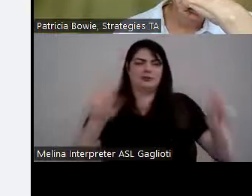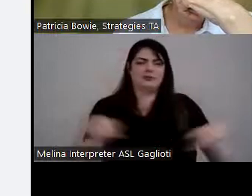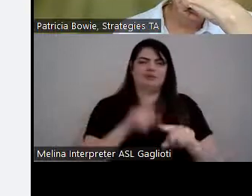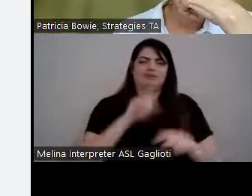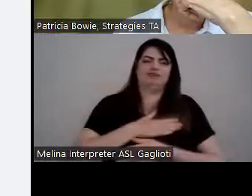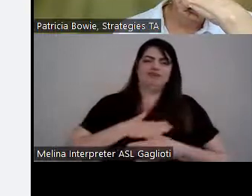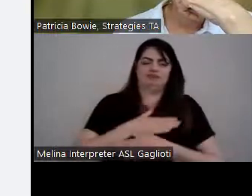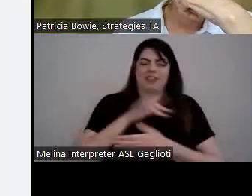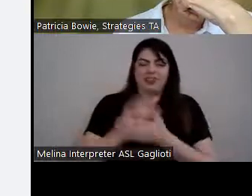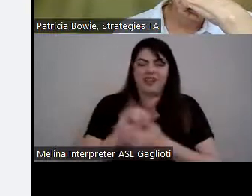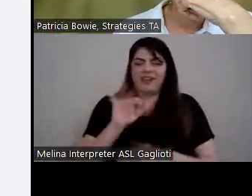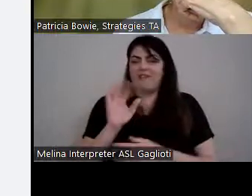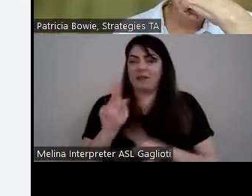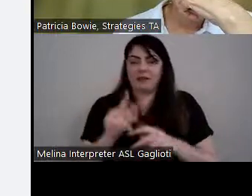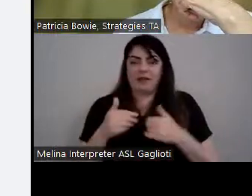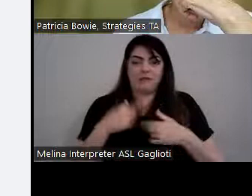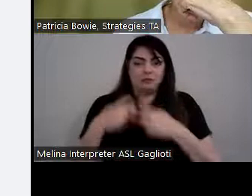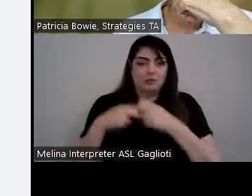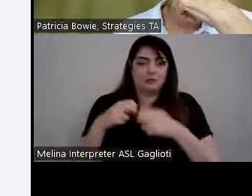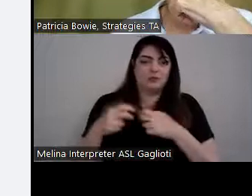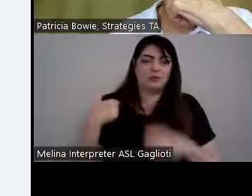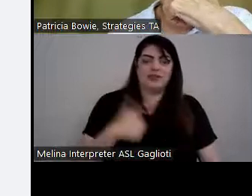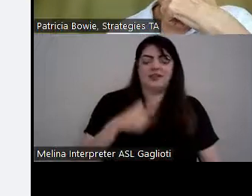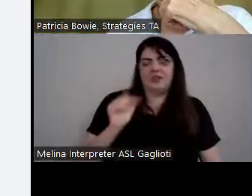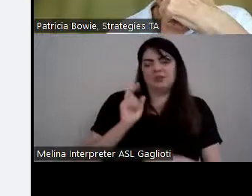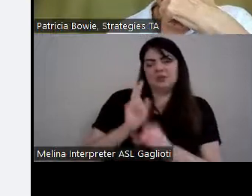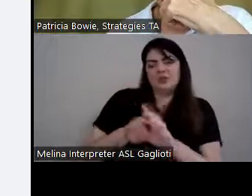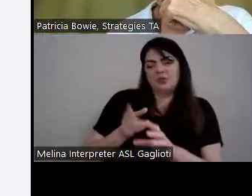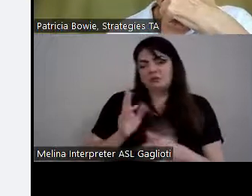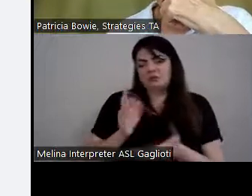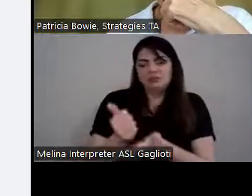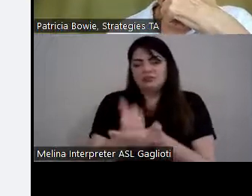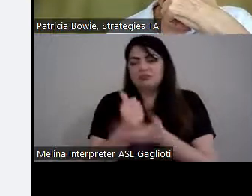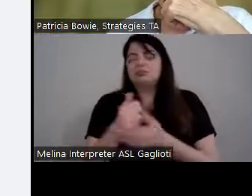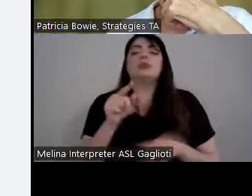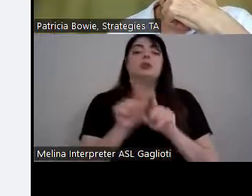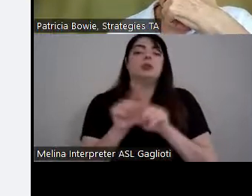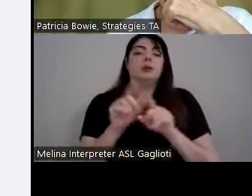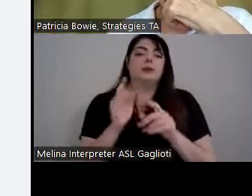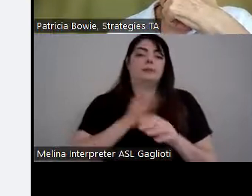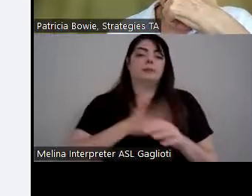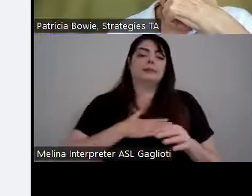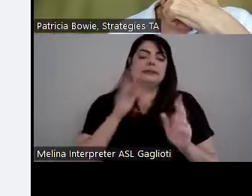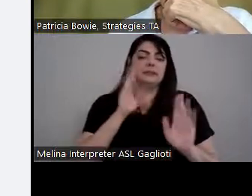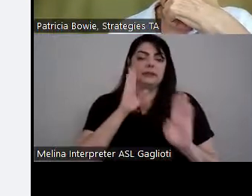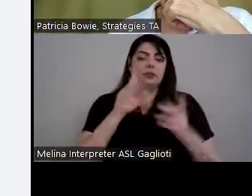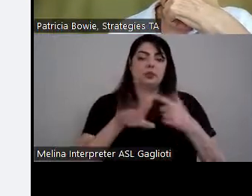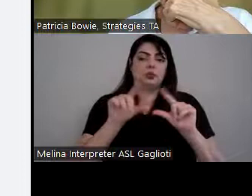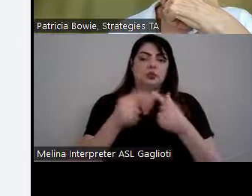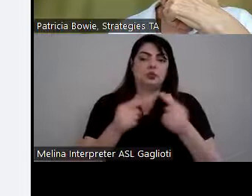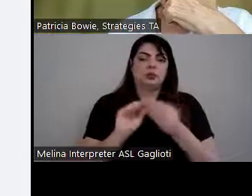then if folks have trouble, we can pop in there. Also, please pay attention to your group number. We have the group numbers that are up here